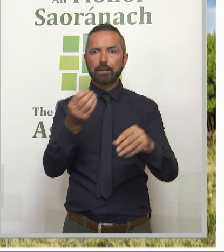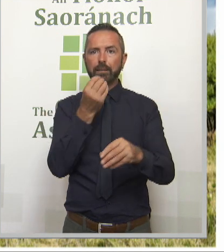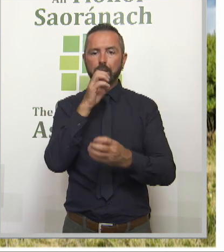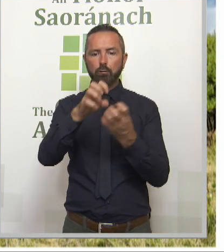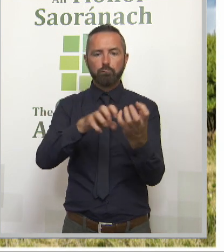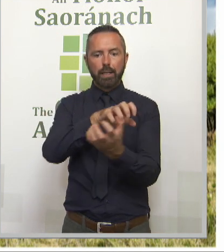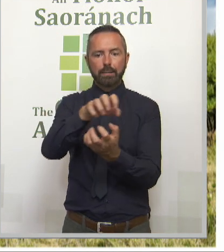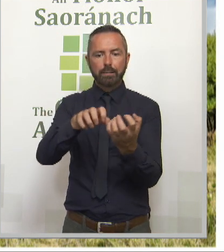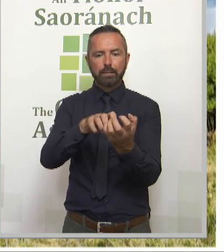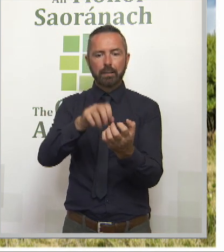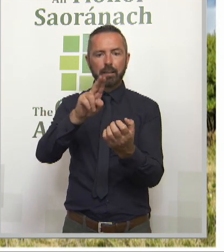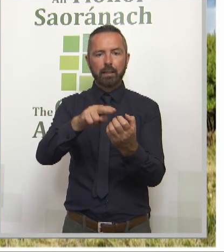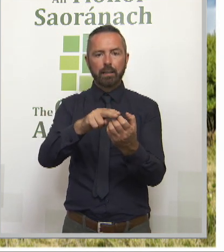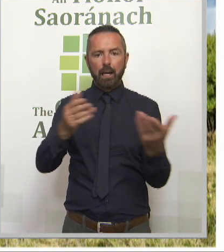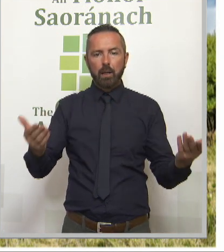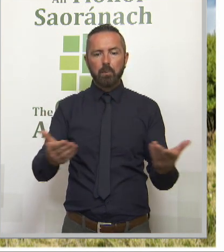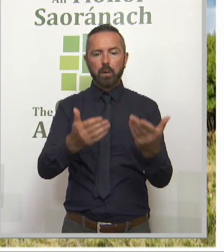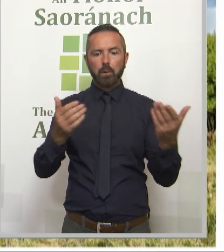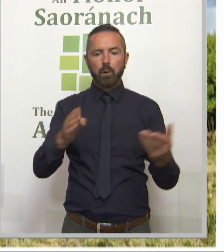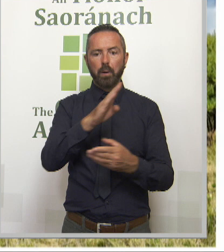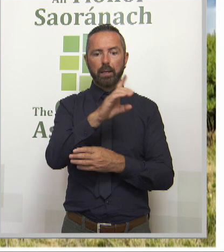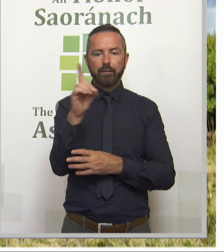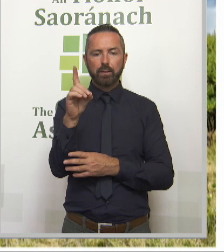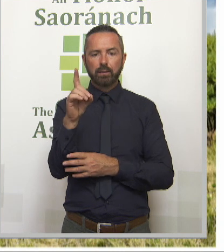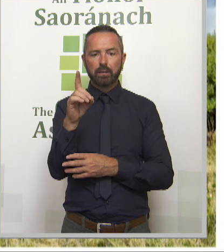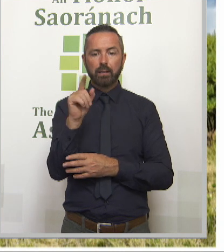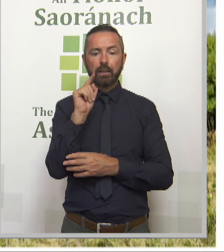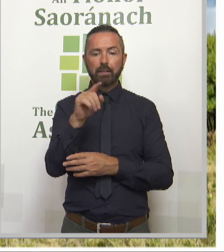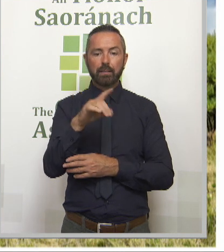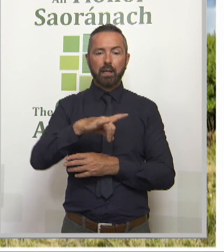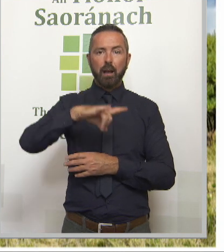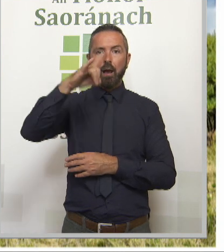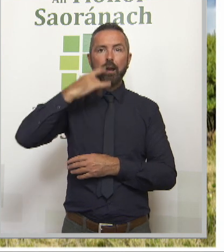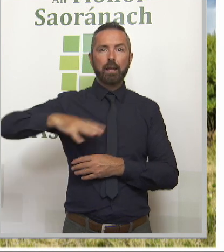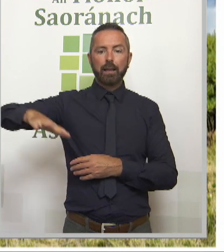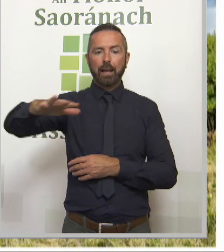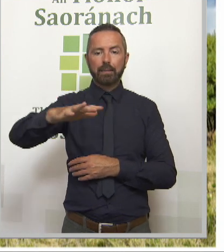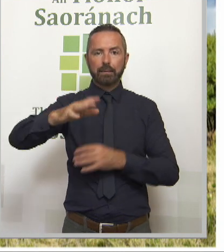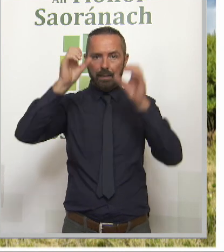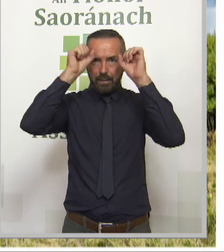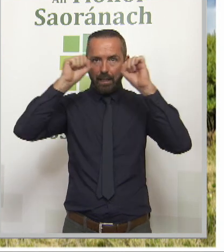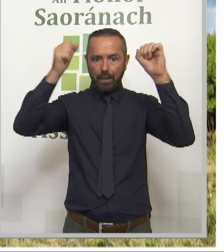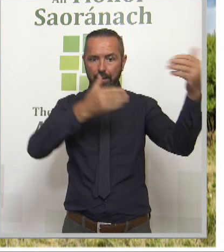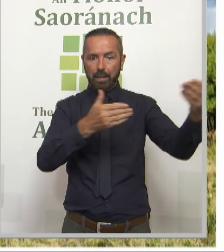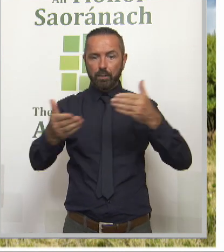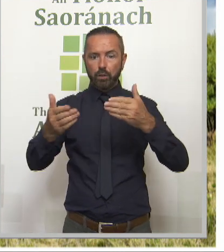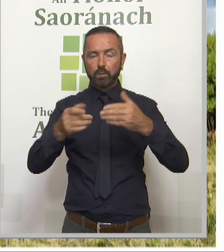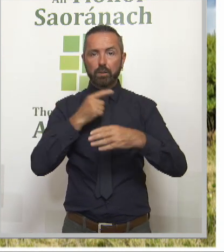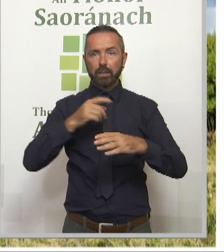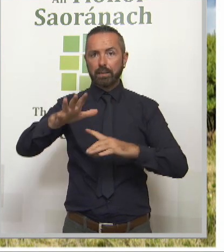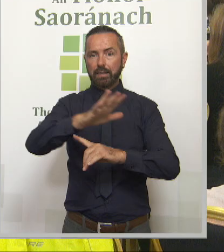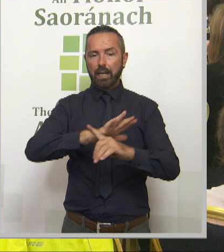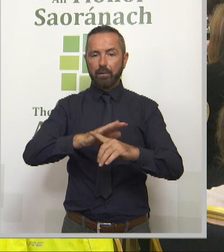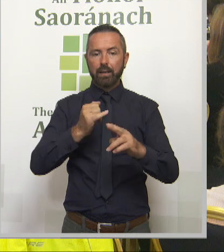promote biodiversity. So this small herd of Highland cattle was actually introduced on purpose into a very large urban green space